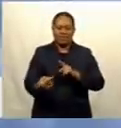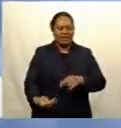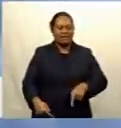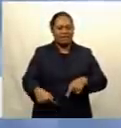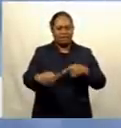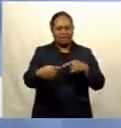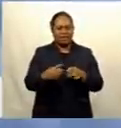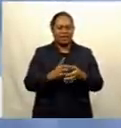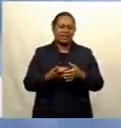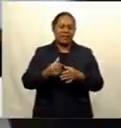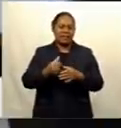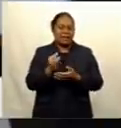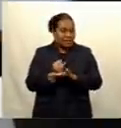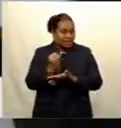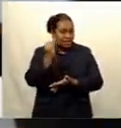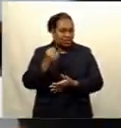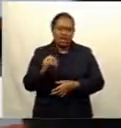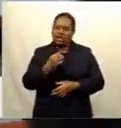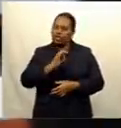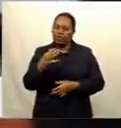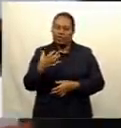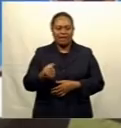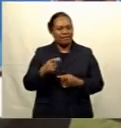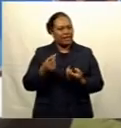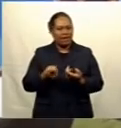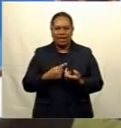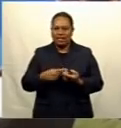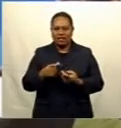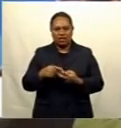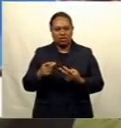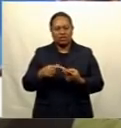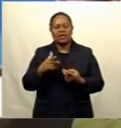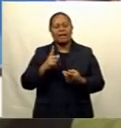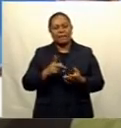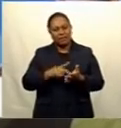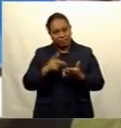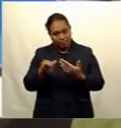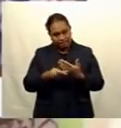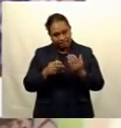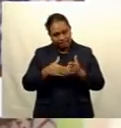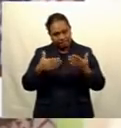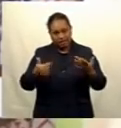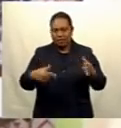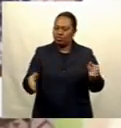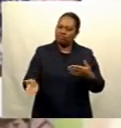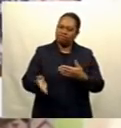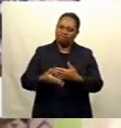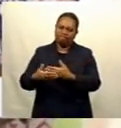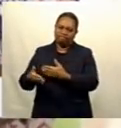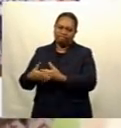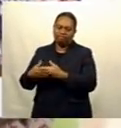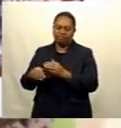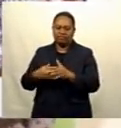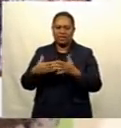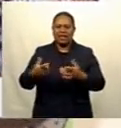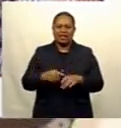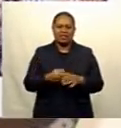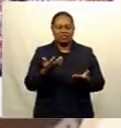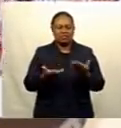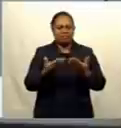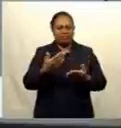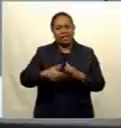and for some institutions, there are no choices at all. TVET programs were an effort to close the widening gap between the white-collar and